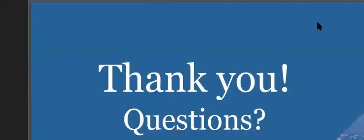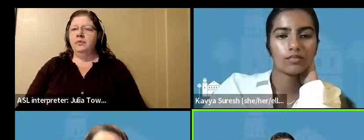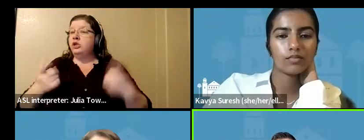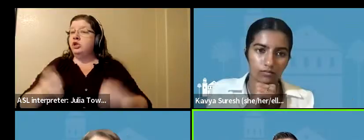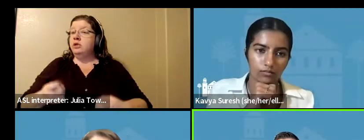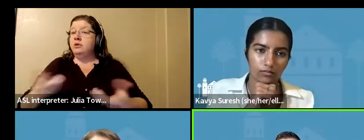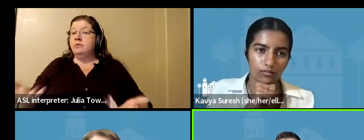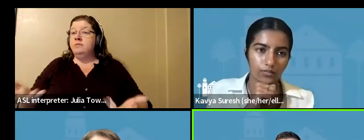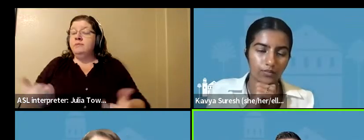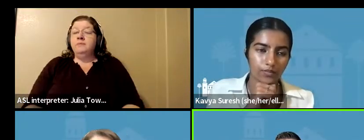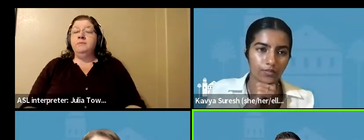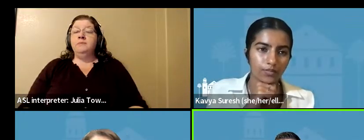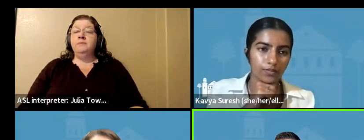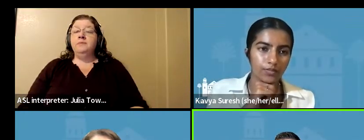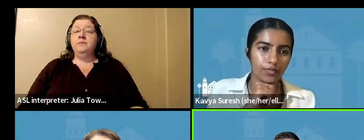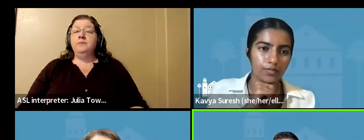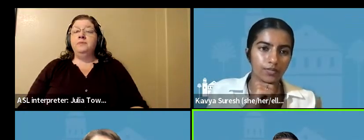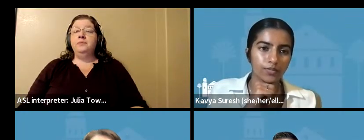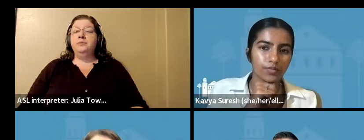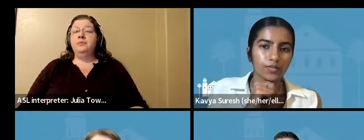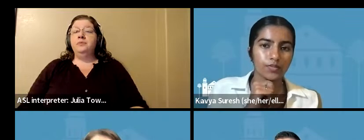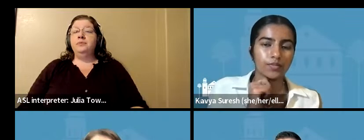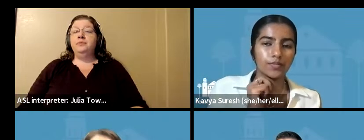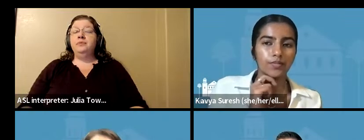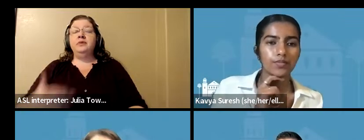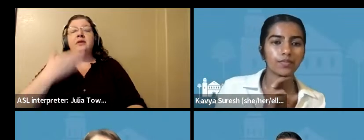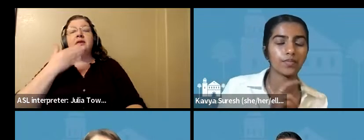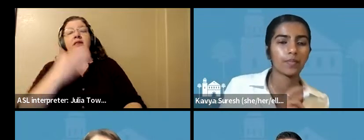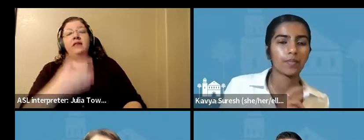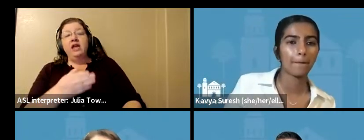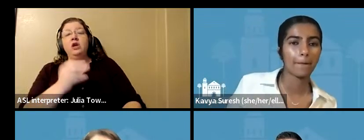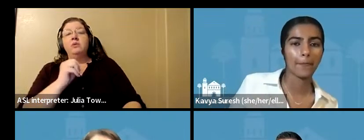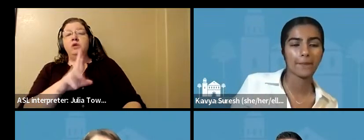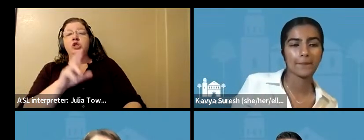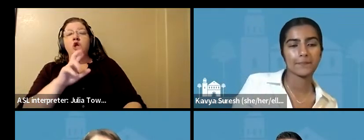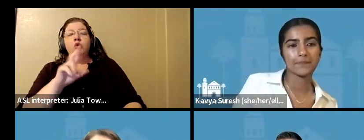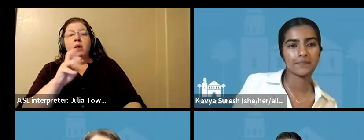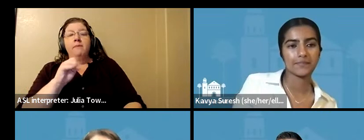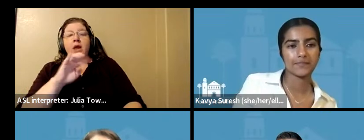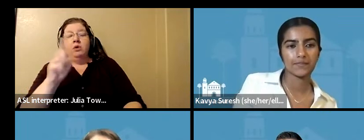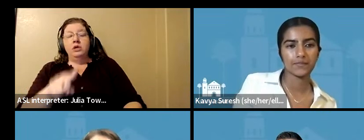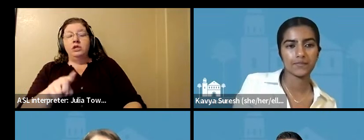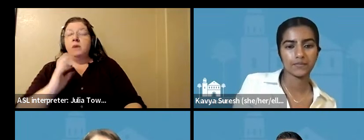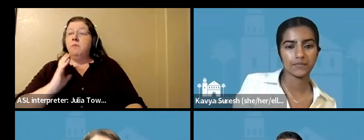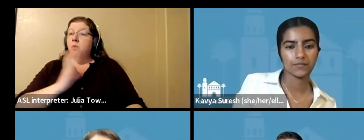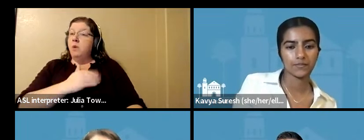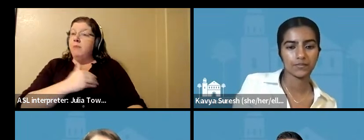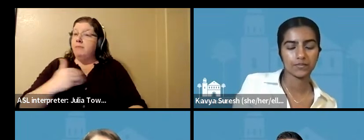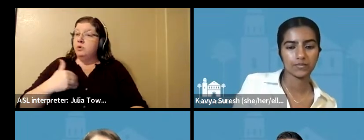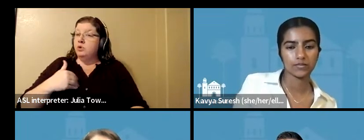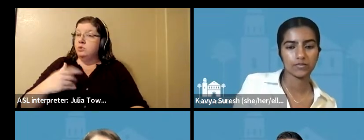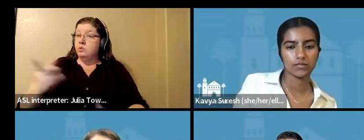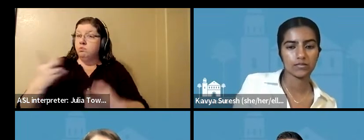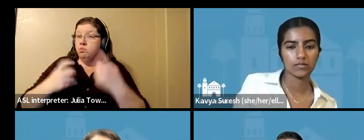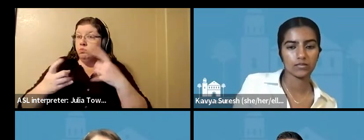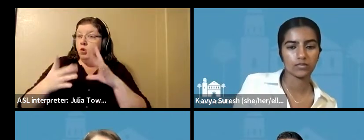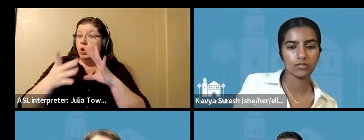time. Okay, thank you, Mr. Ramirez, for that report. Board members, any comments and questions?